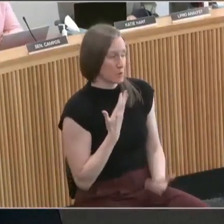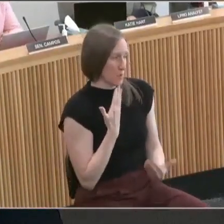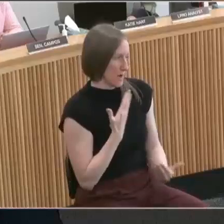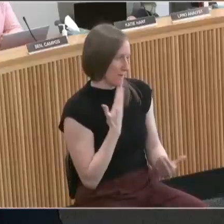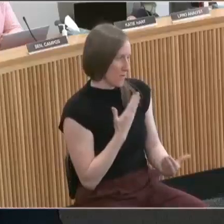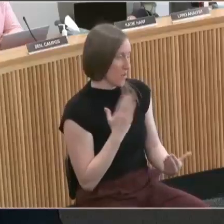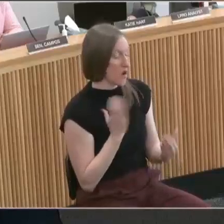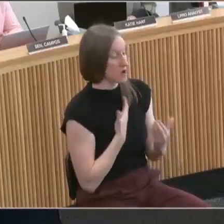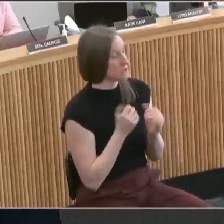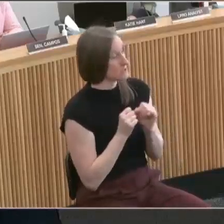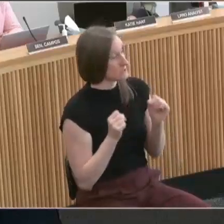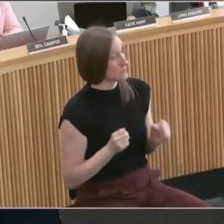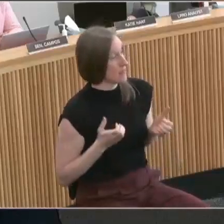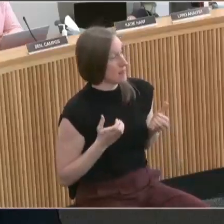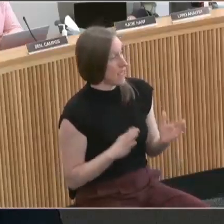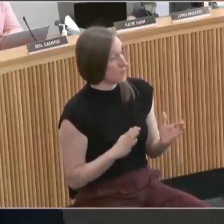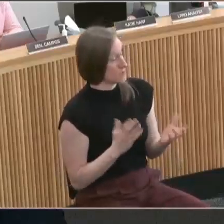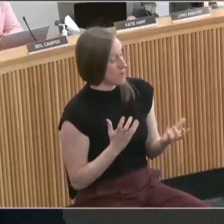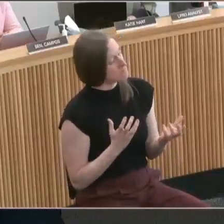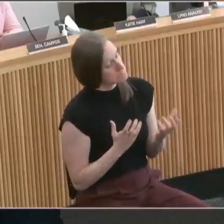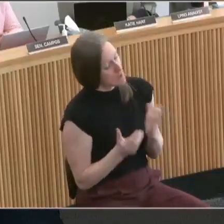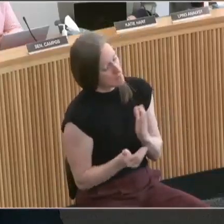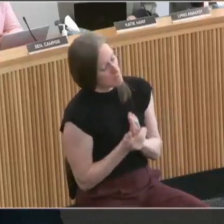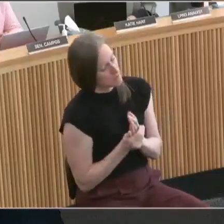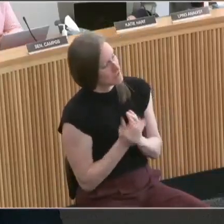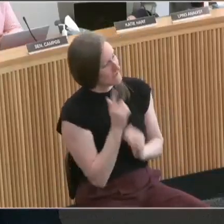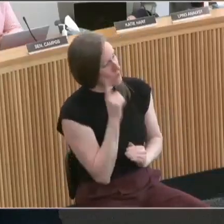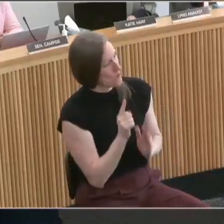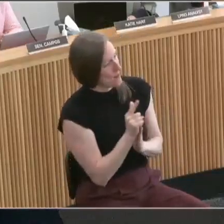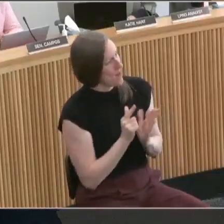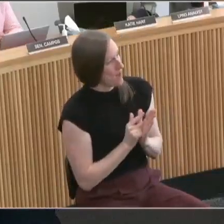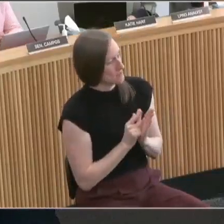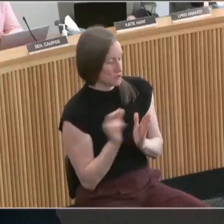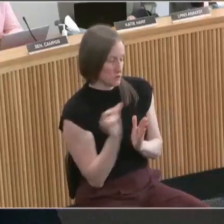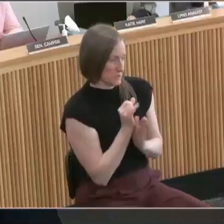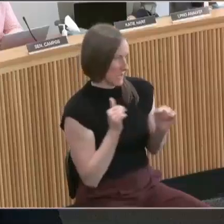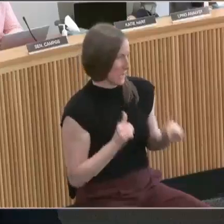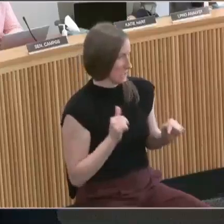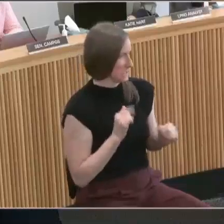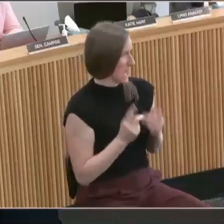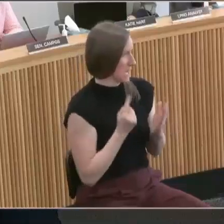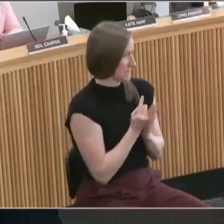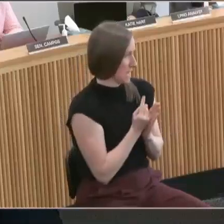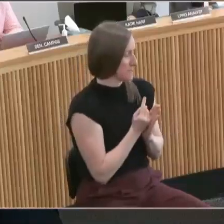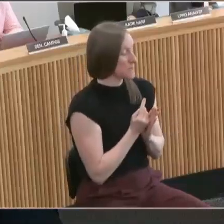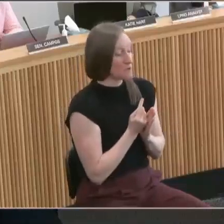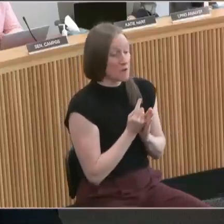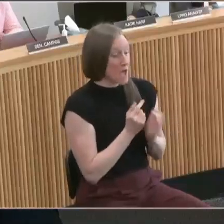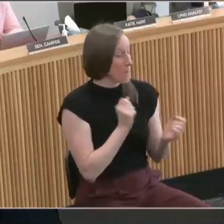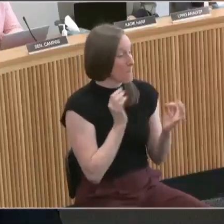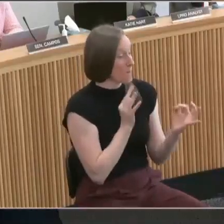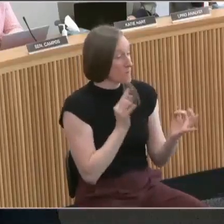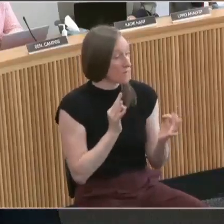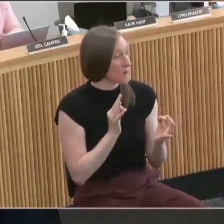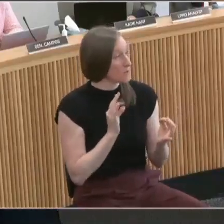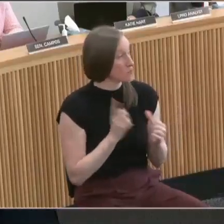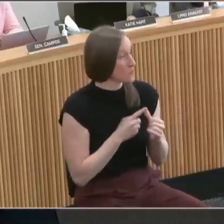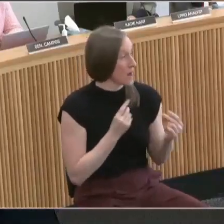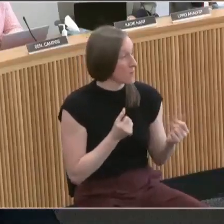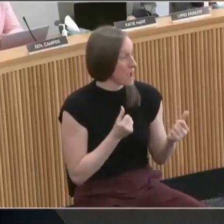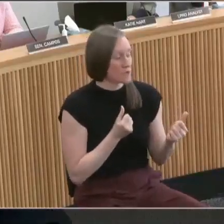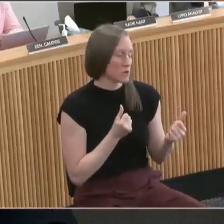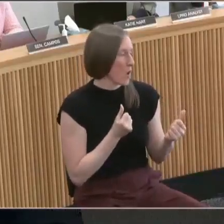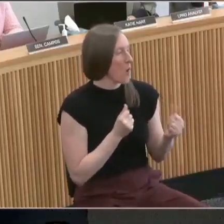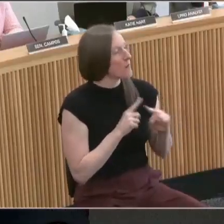that our system allows amendments to laws for just such a time as this. It means we don't have to get everything perfect right off the bat, but we can